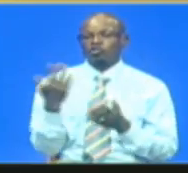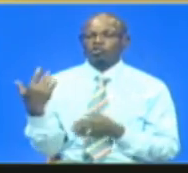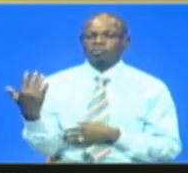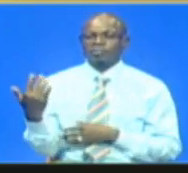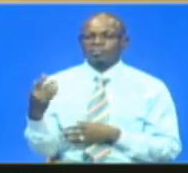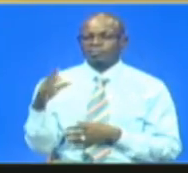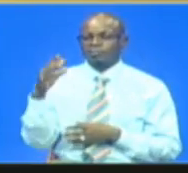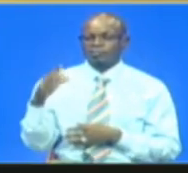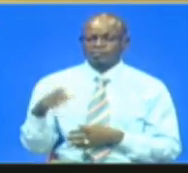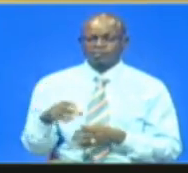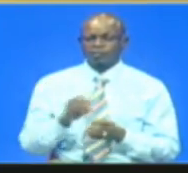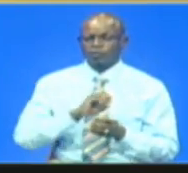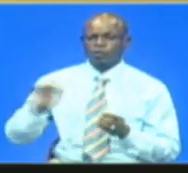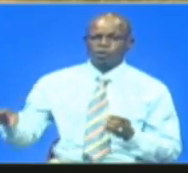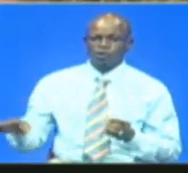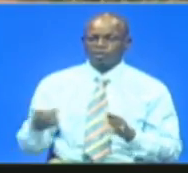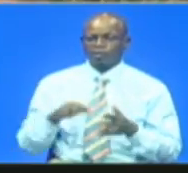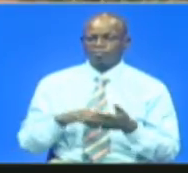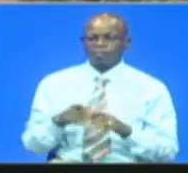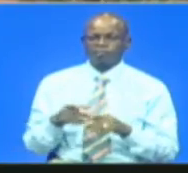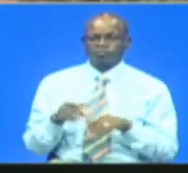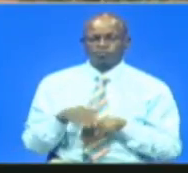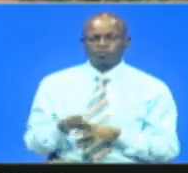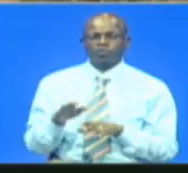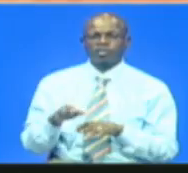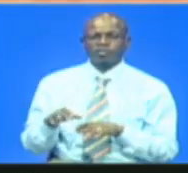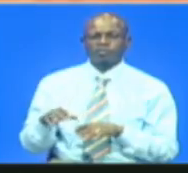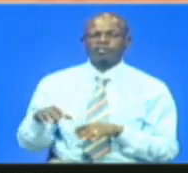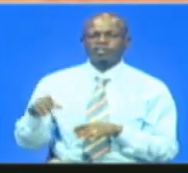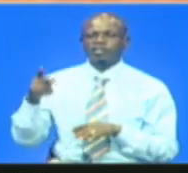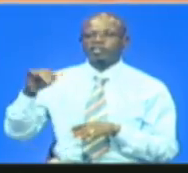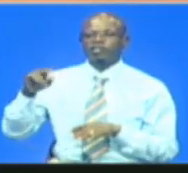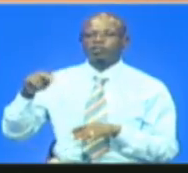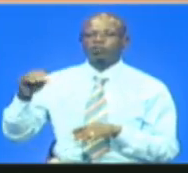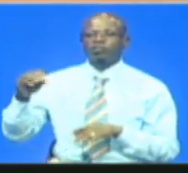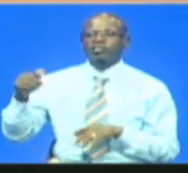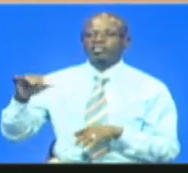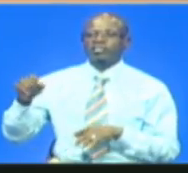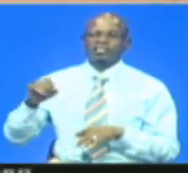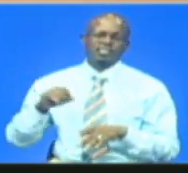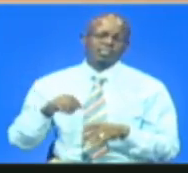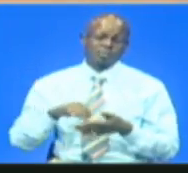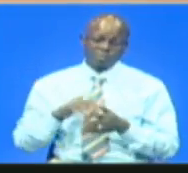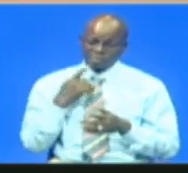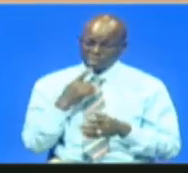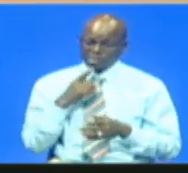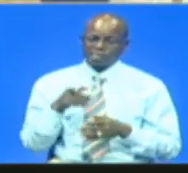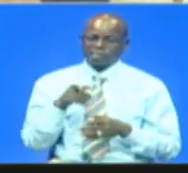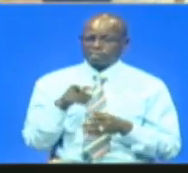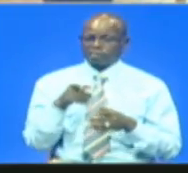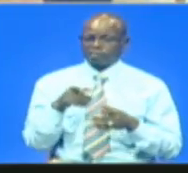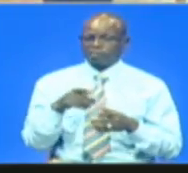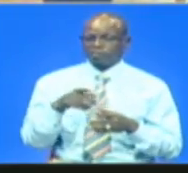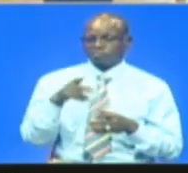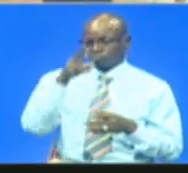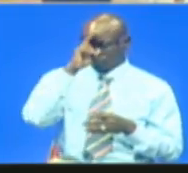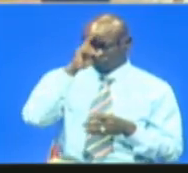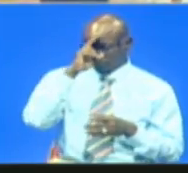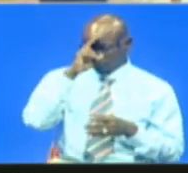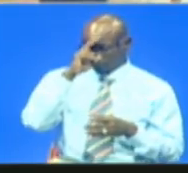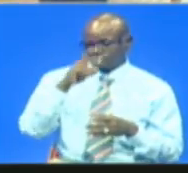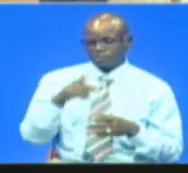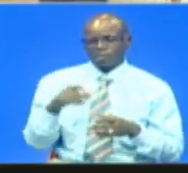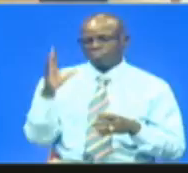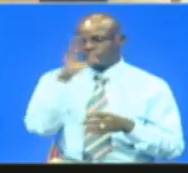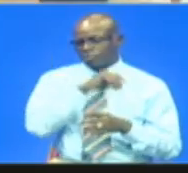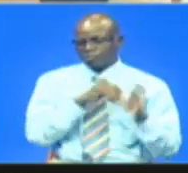Criminal Investigations, George Kinoti, are the ballistic report, scene of crime analysis report, and photographs of the scene, and